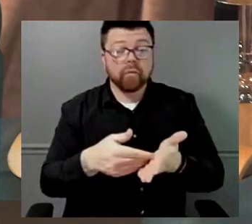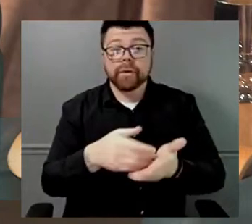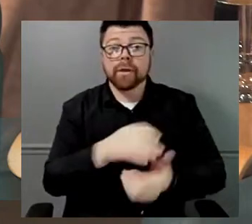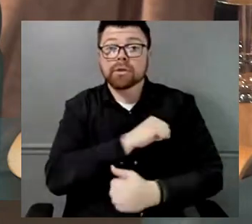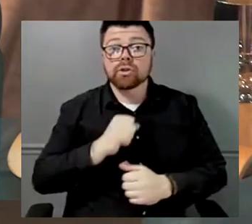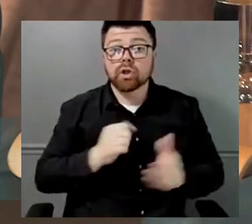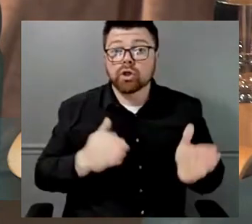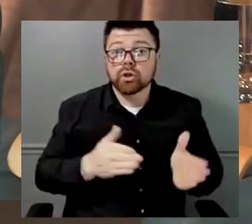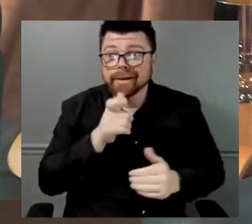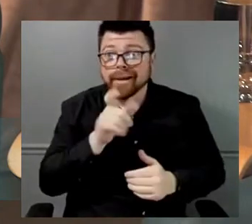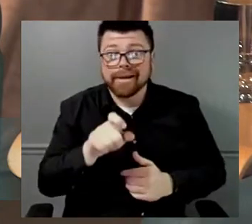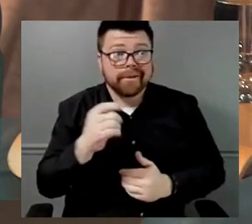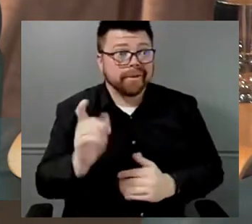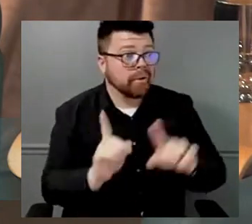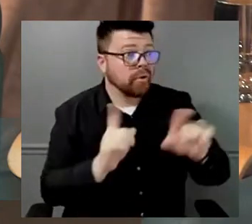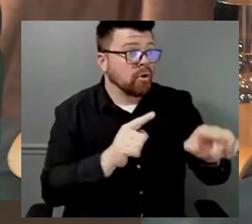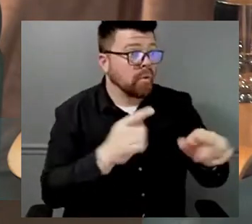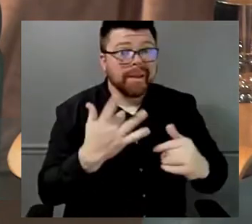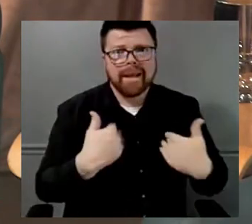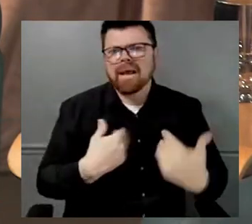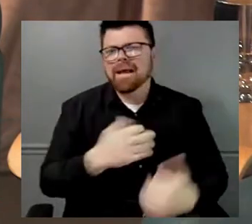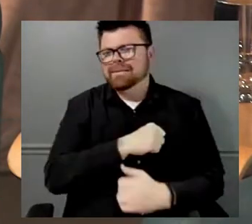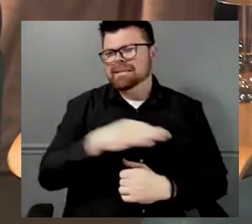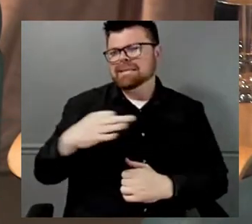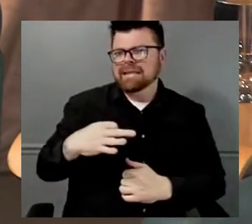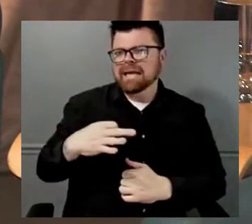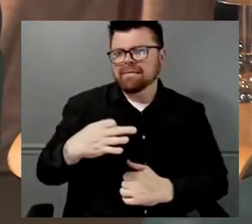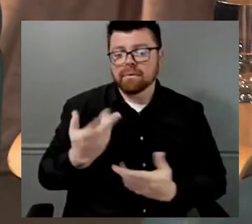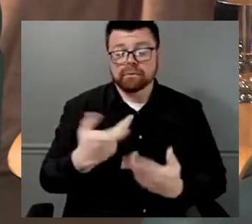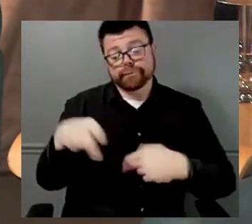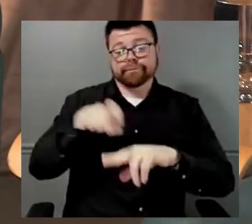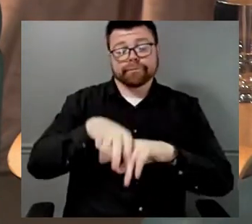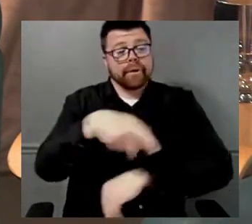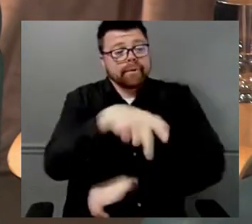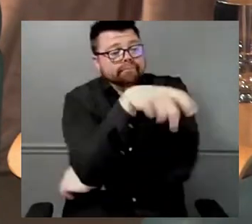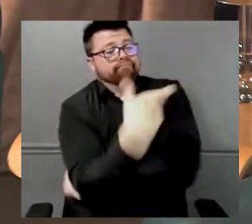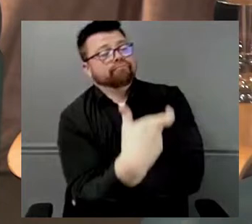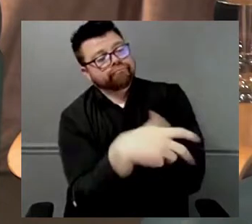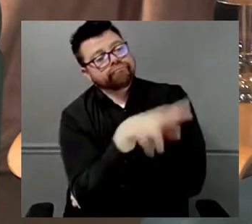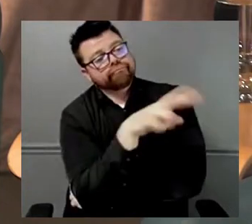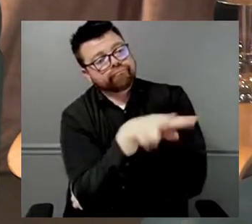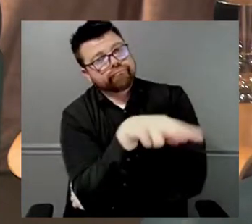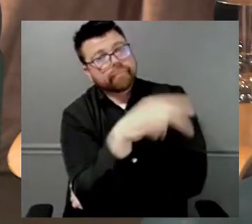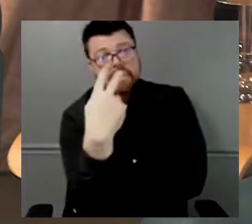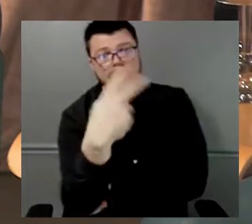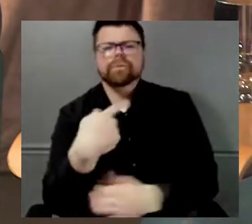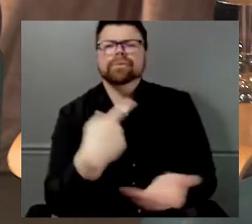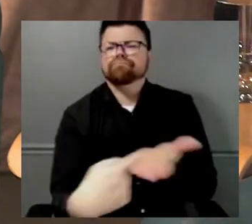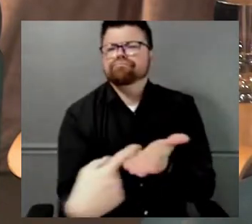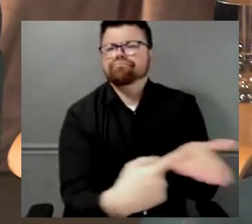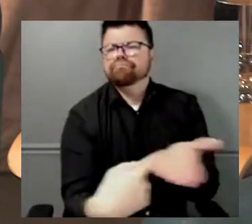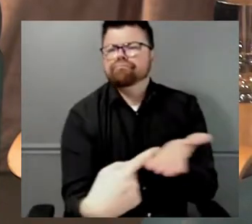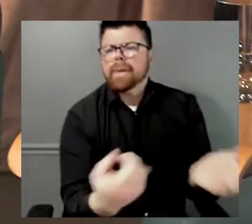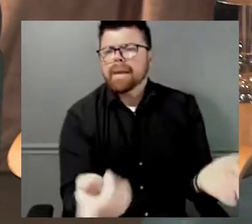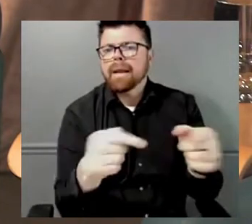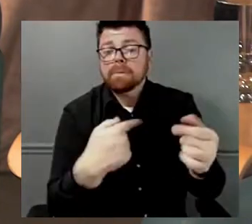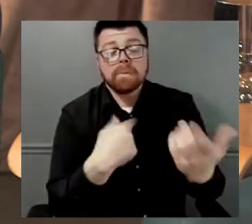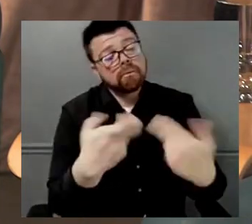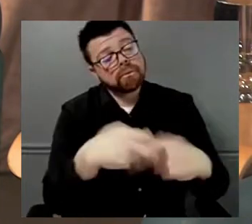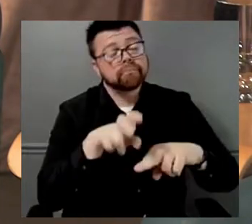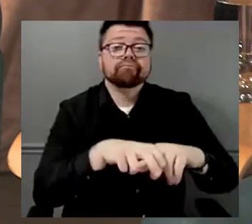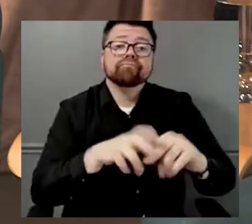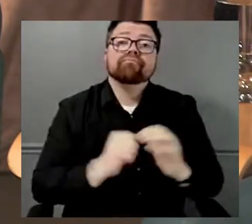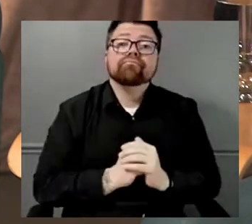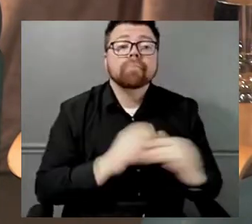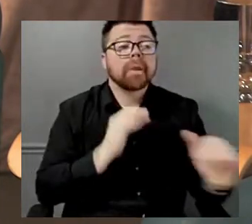they had staffers watching. And I would see a debate going on, and I'd be sitting there being interviewed by